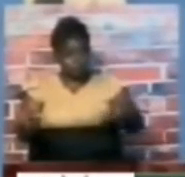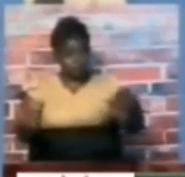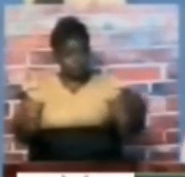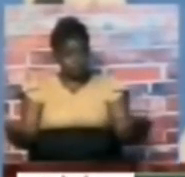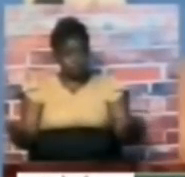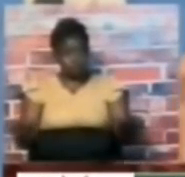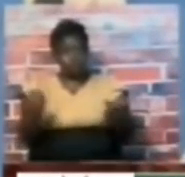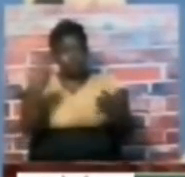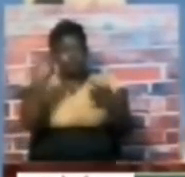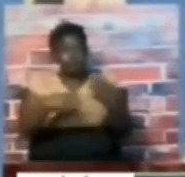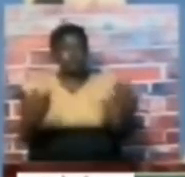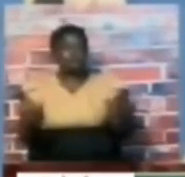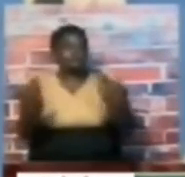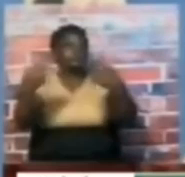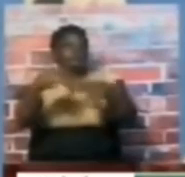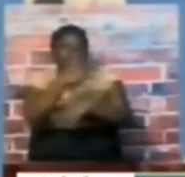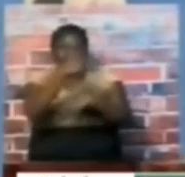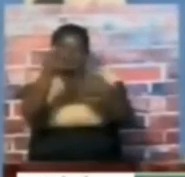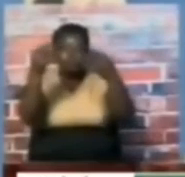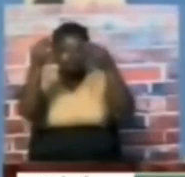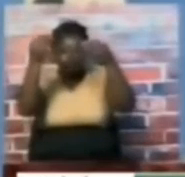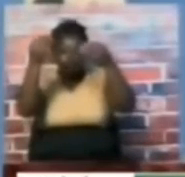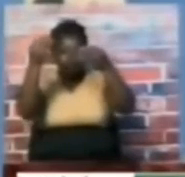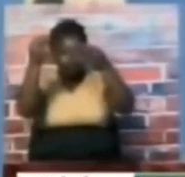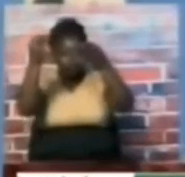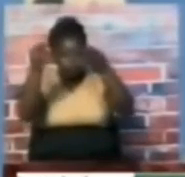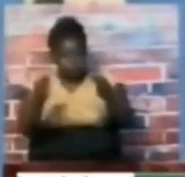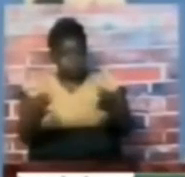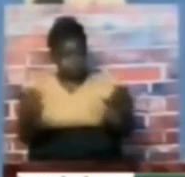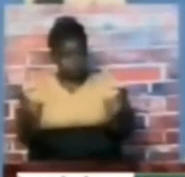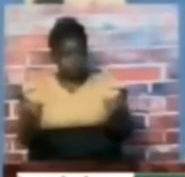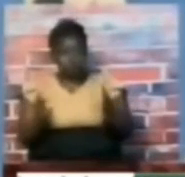This is what is running in everything. This is the strategy.